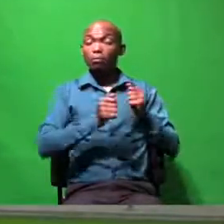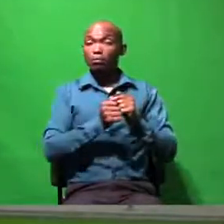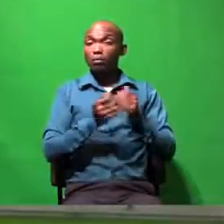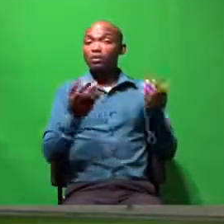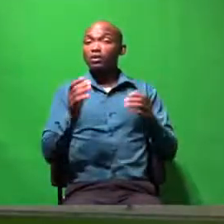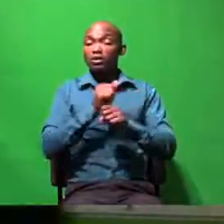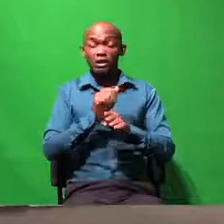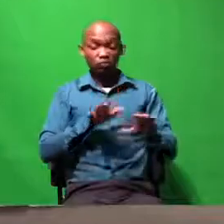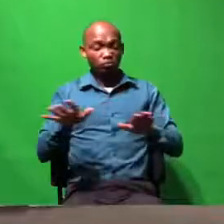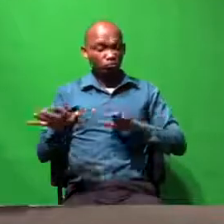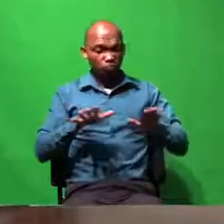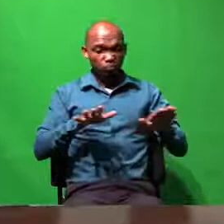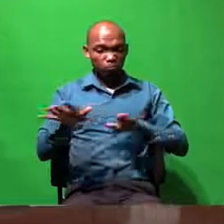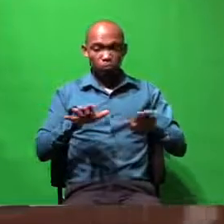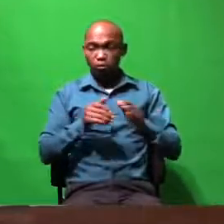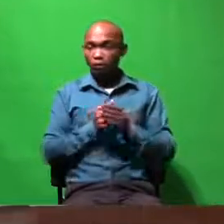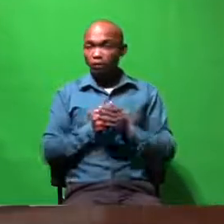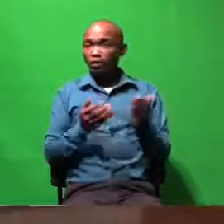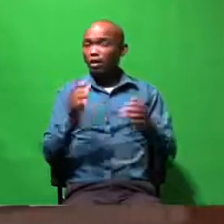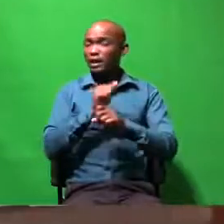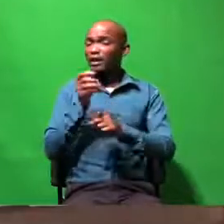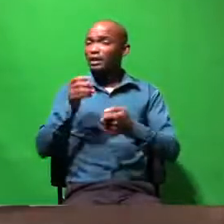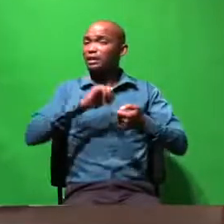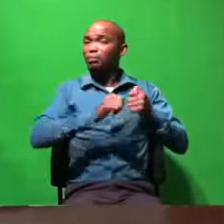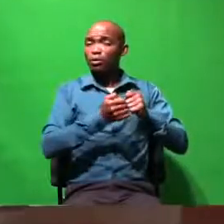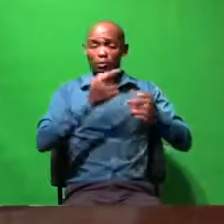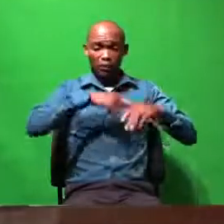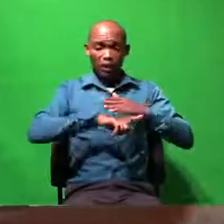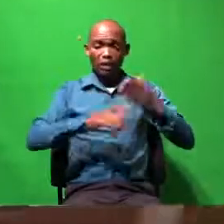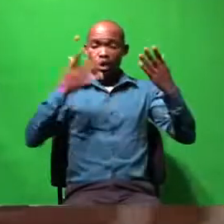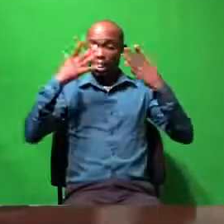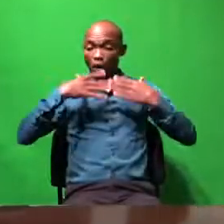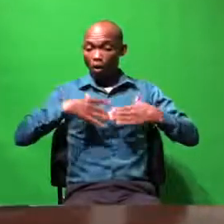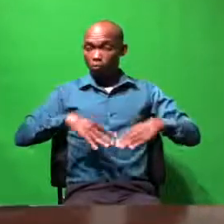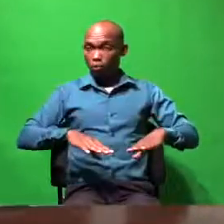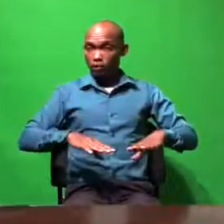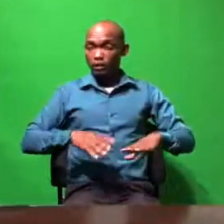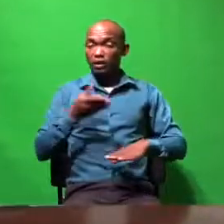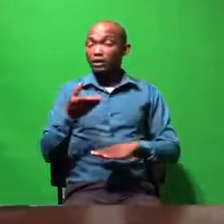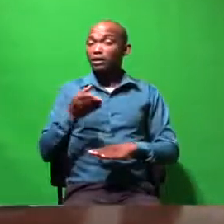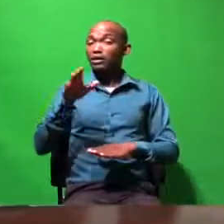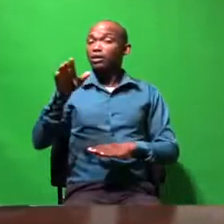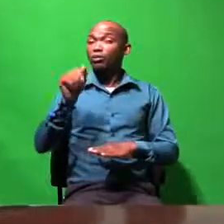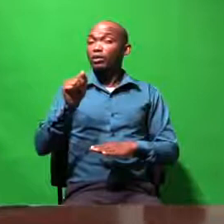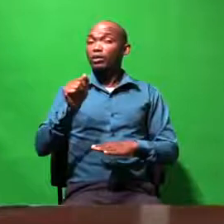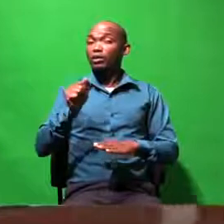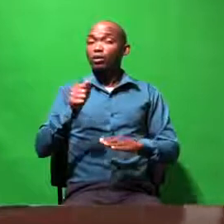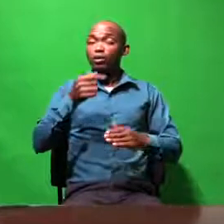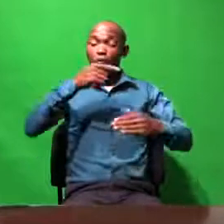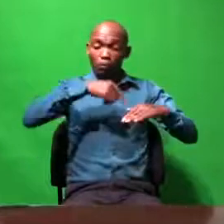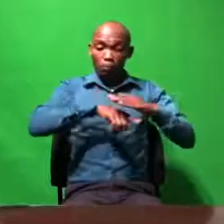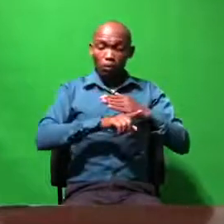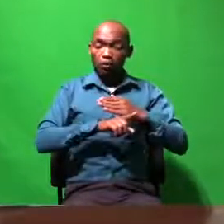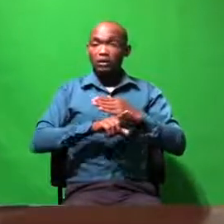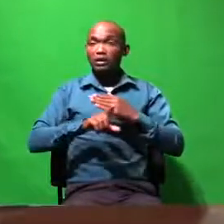So in order to prevent such a problem in our body, That's why we put